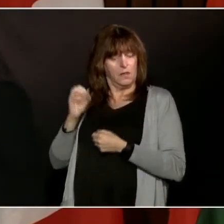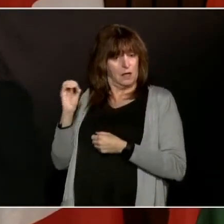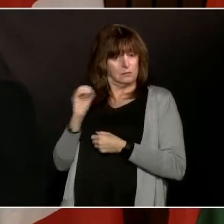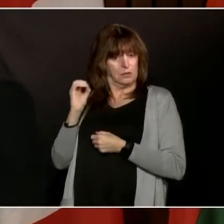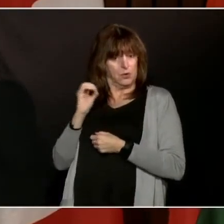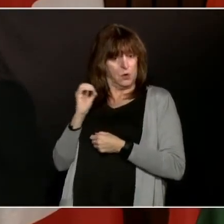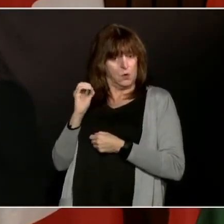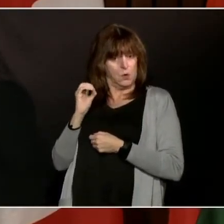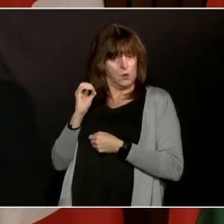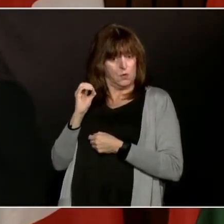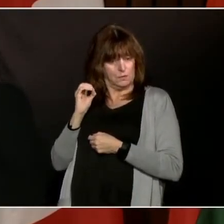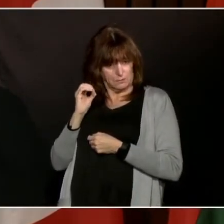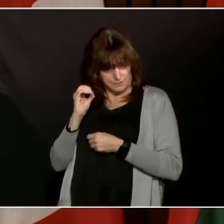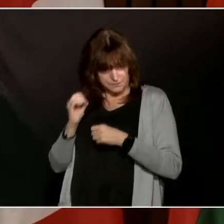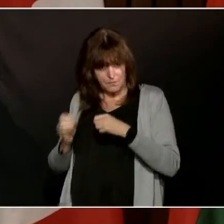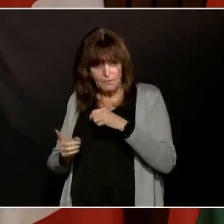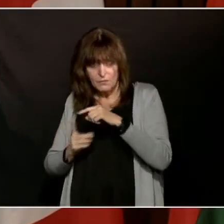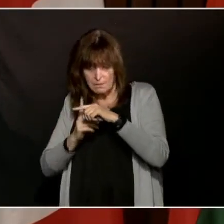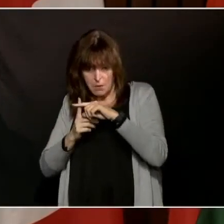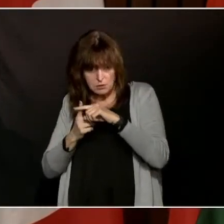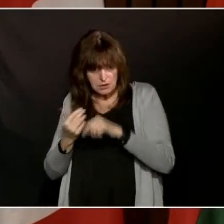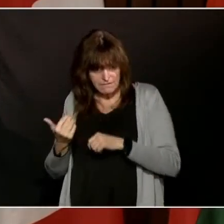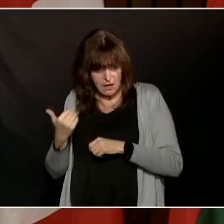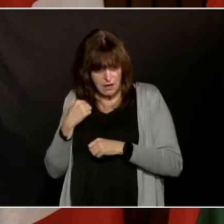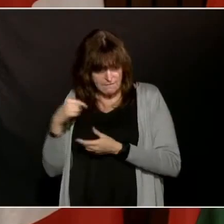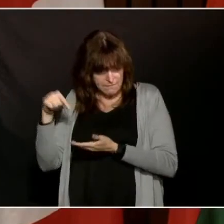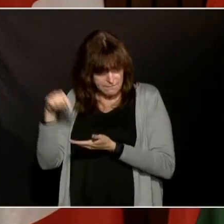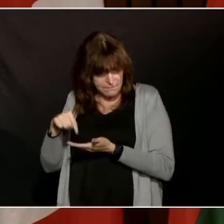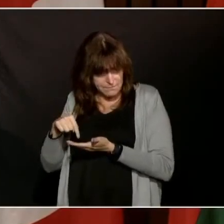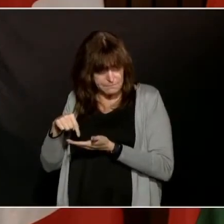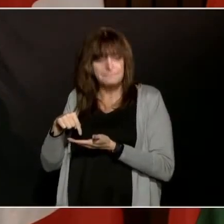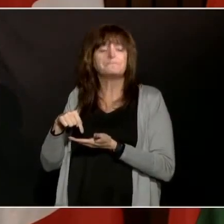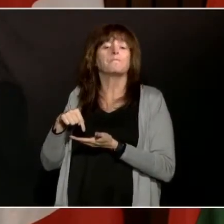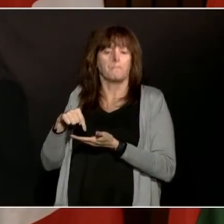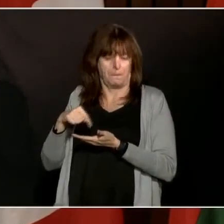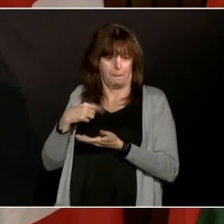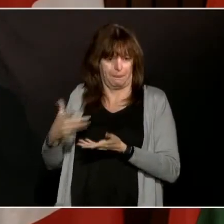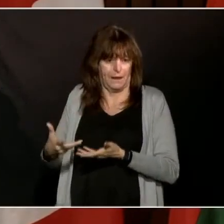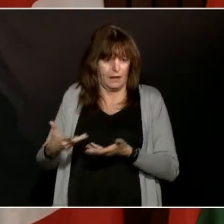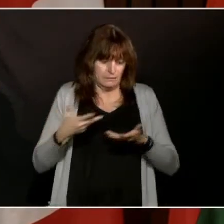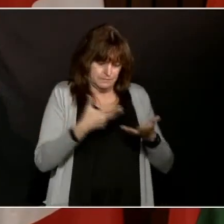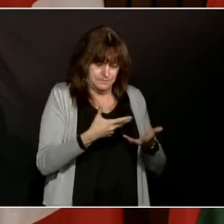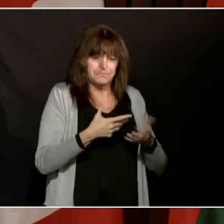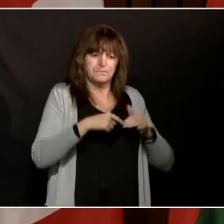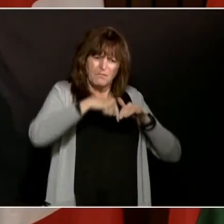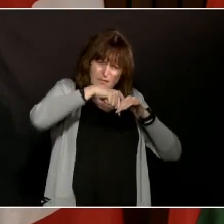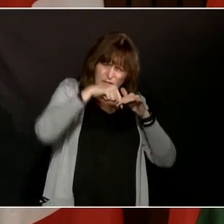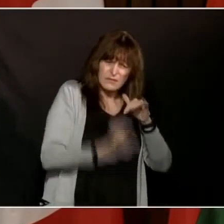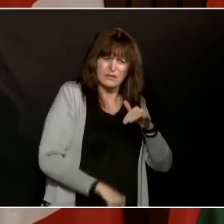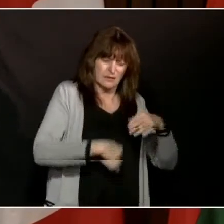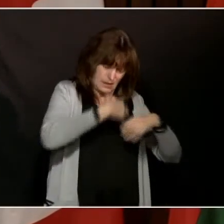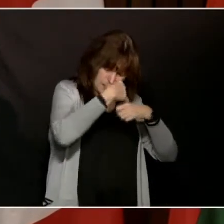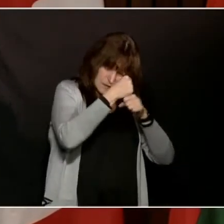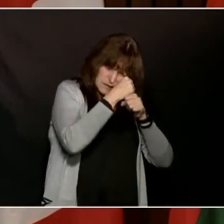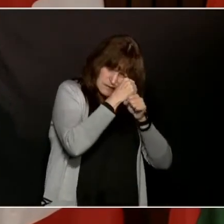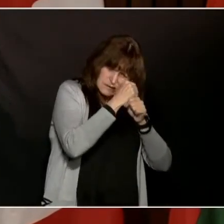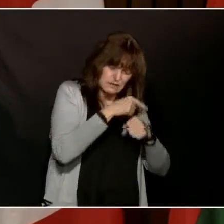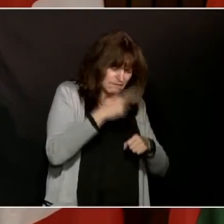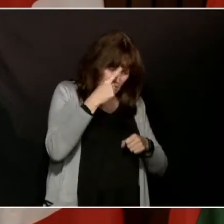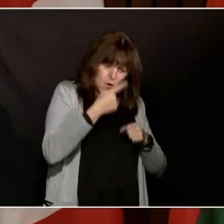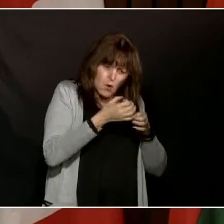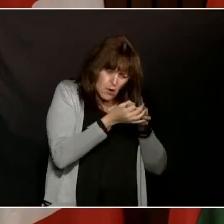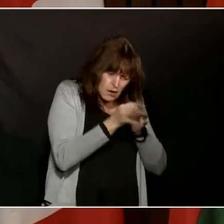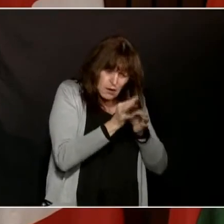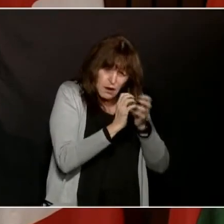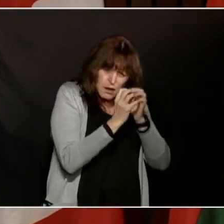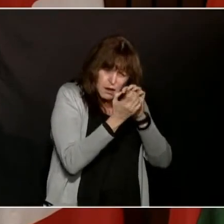positive for that mutation, was then referred on to whole genome sequencing for confirmation. The interim results are being presented